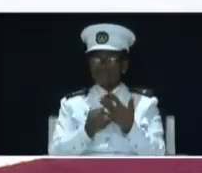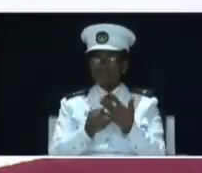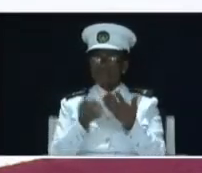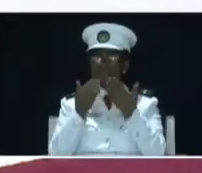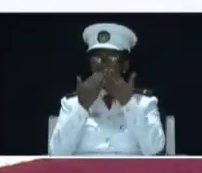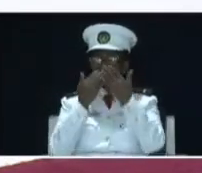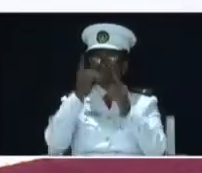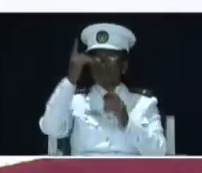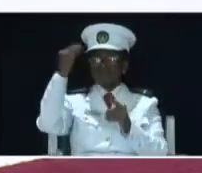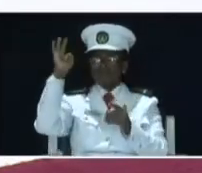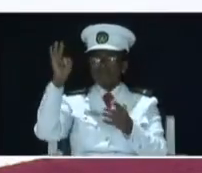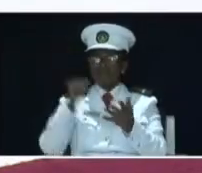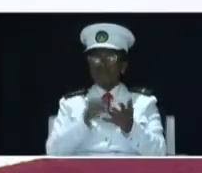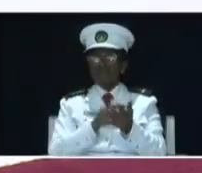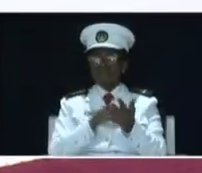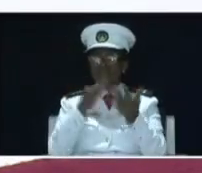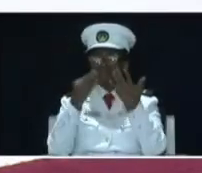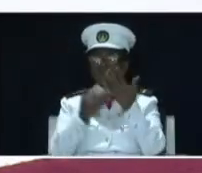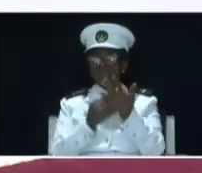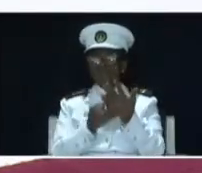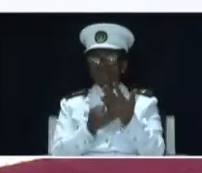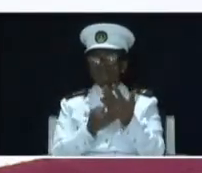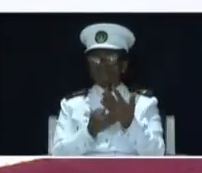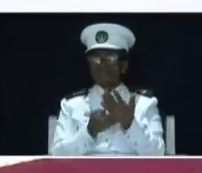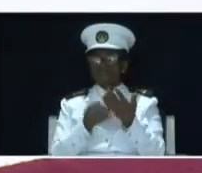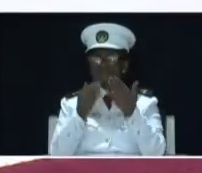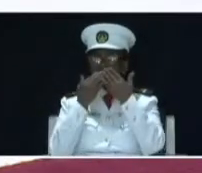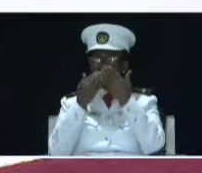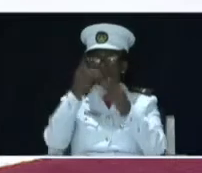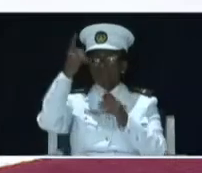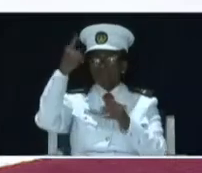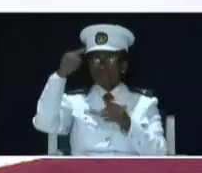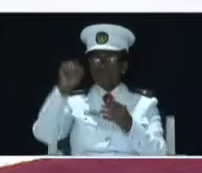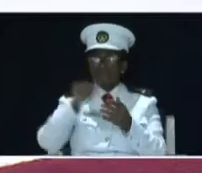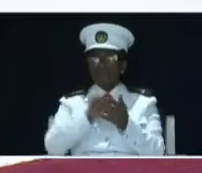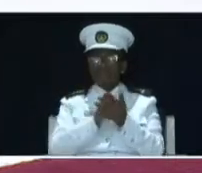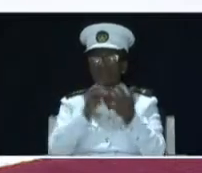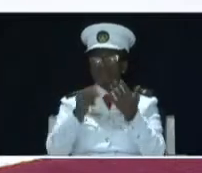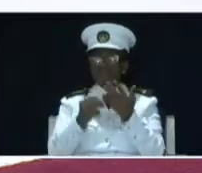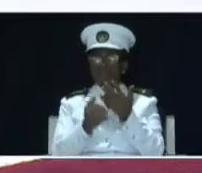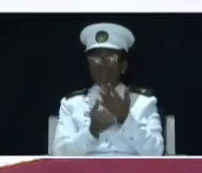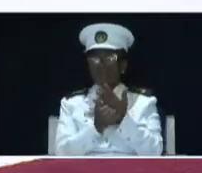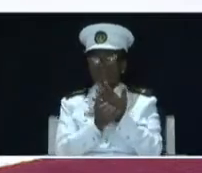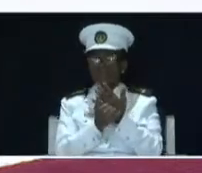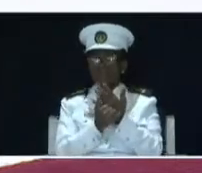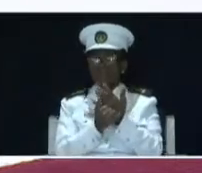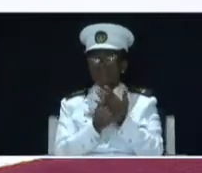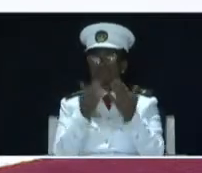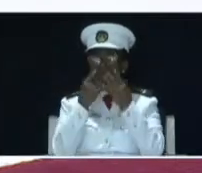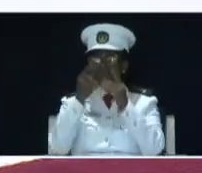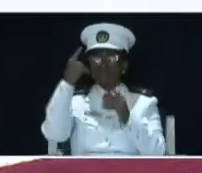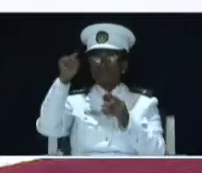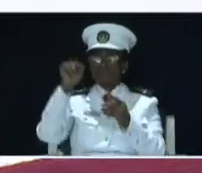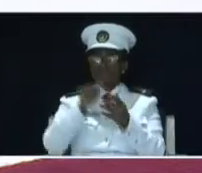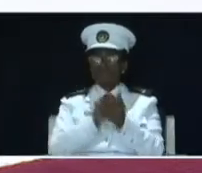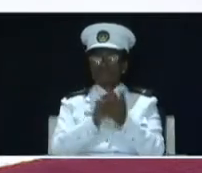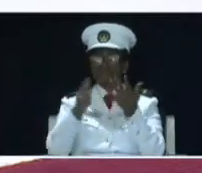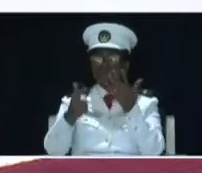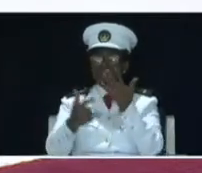Thank you for February. Thank you for March. Thank you for April.